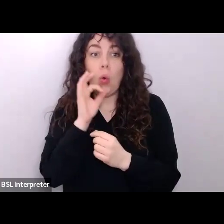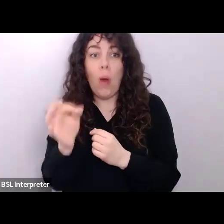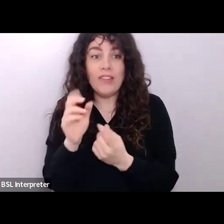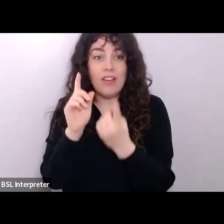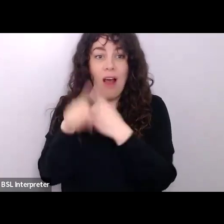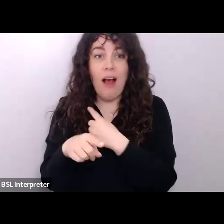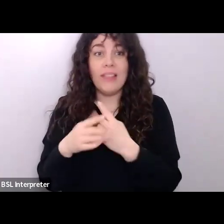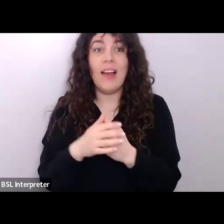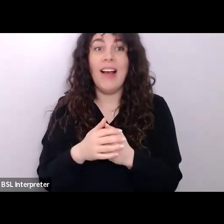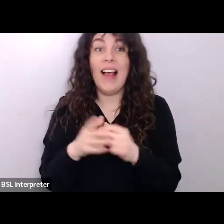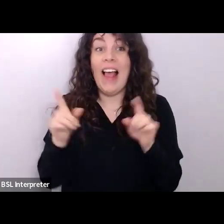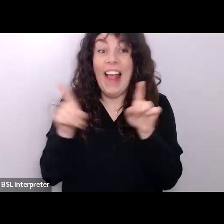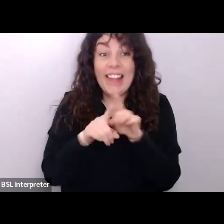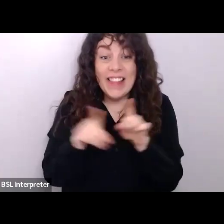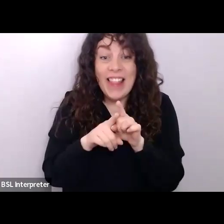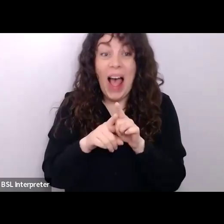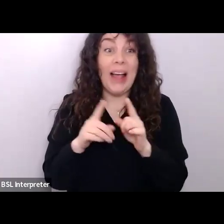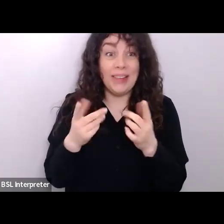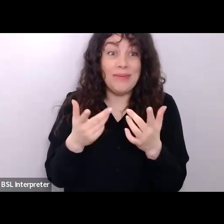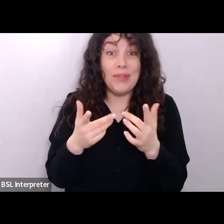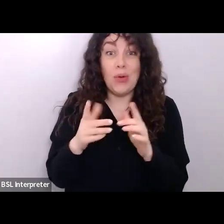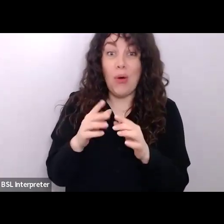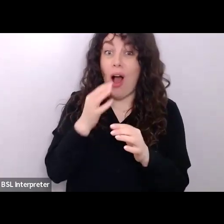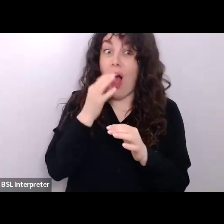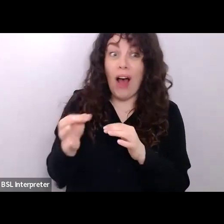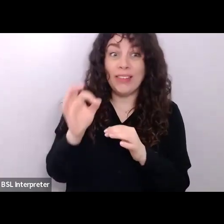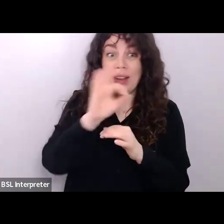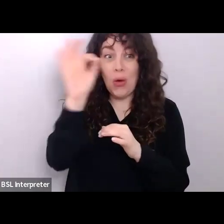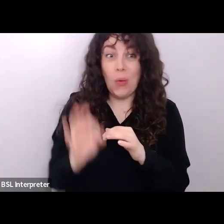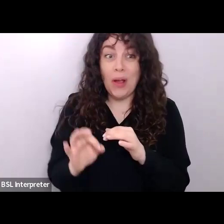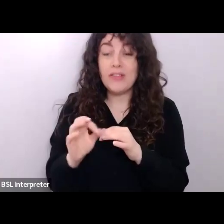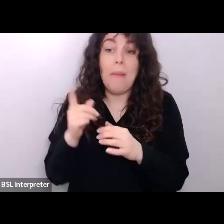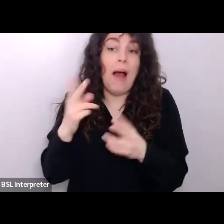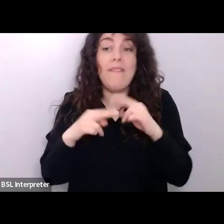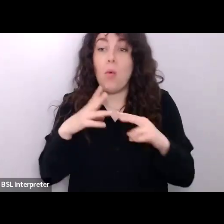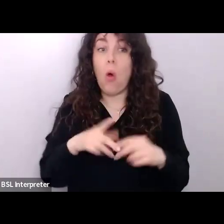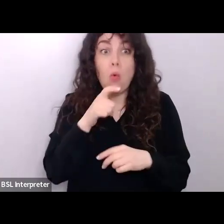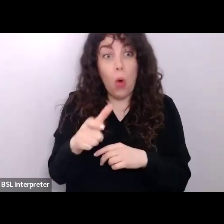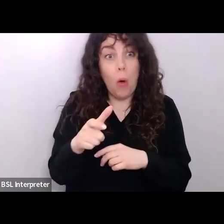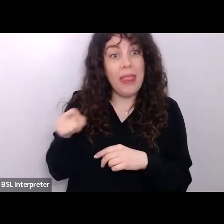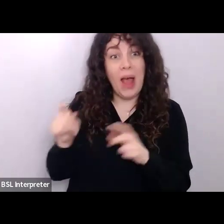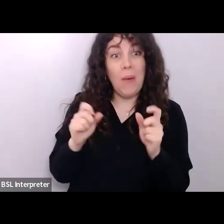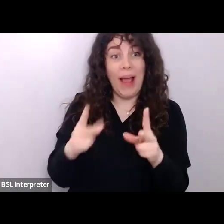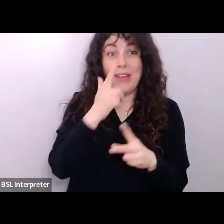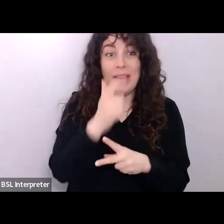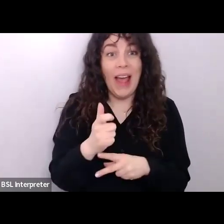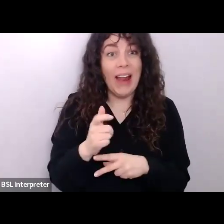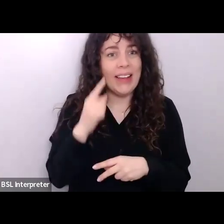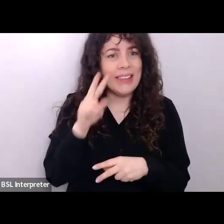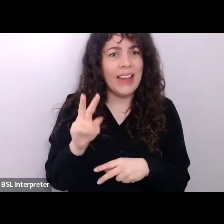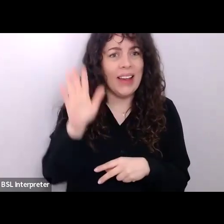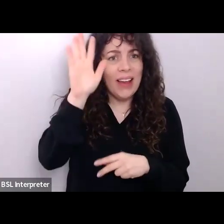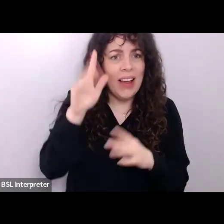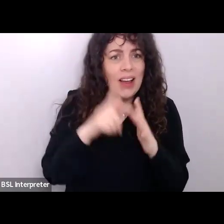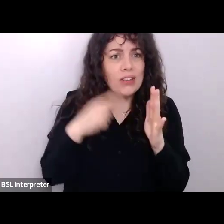question, which you very much can, but if you just want to add a comment, please do. Joe, did you